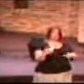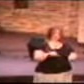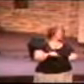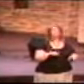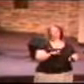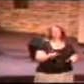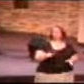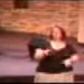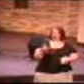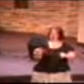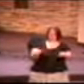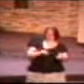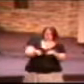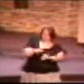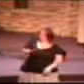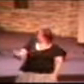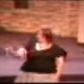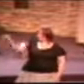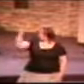God's kingdom kingdom